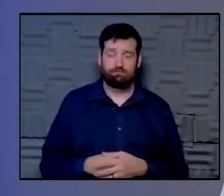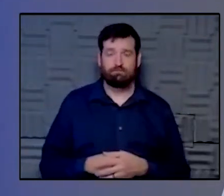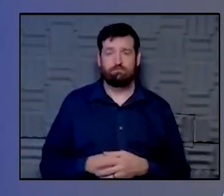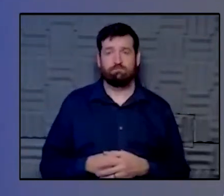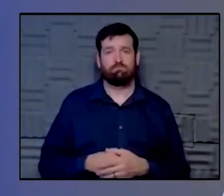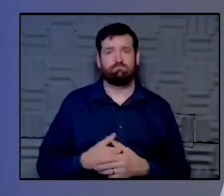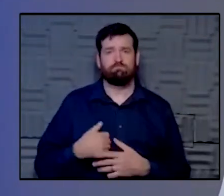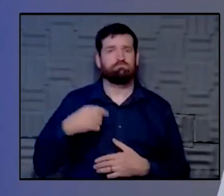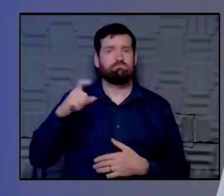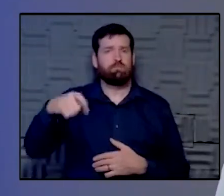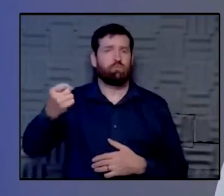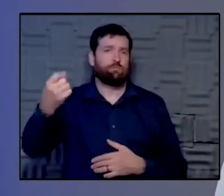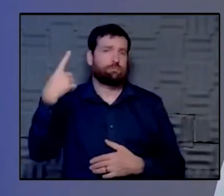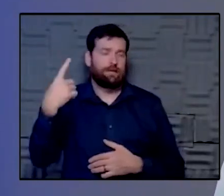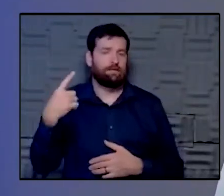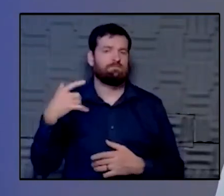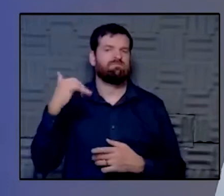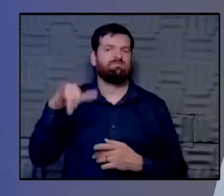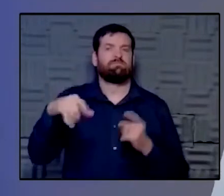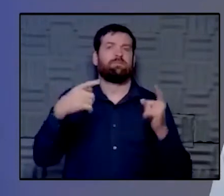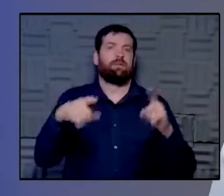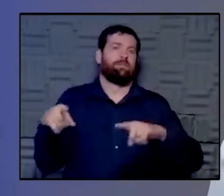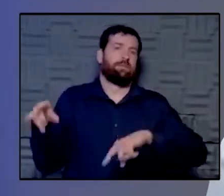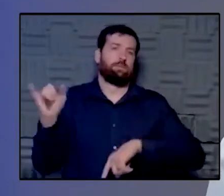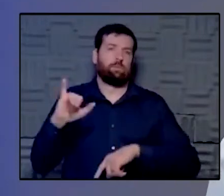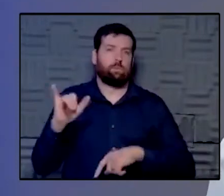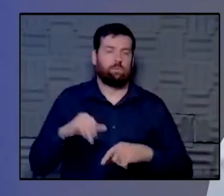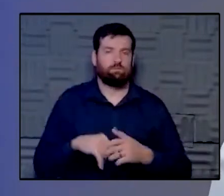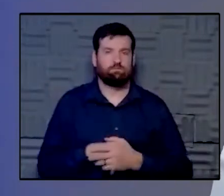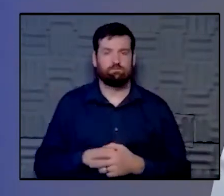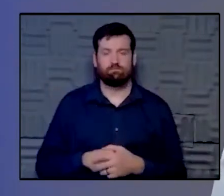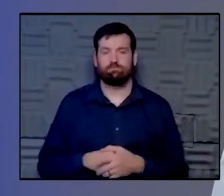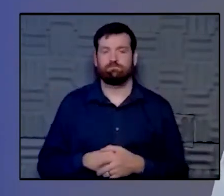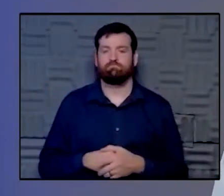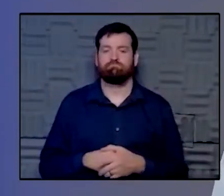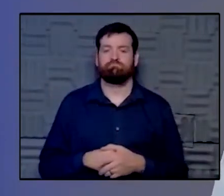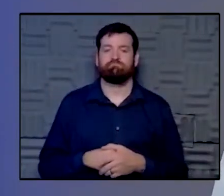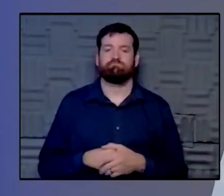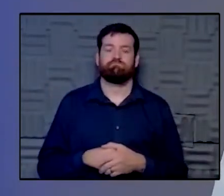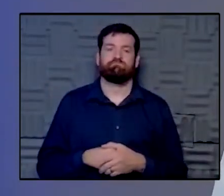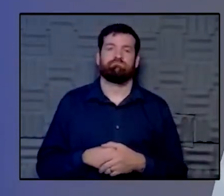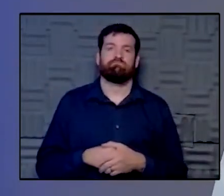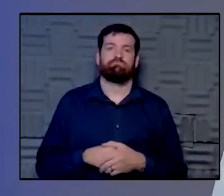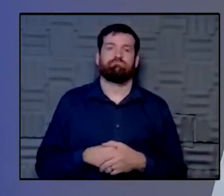to understand that that has been occurring as well. I think it is, not